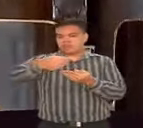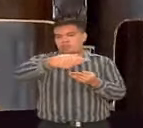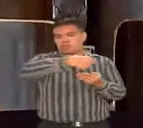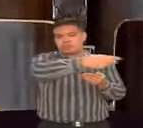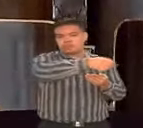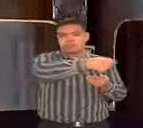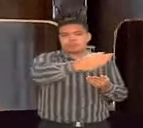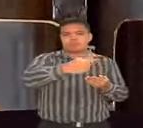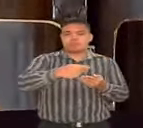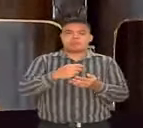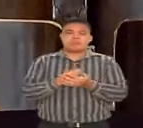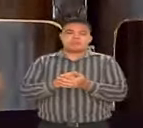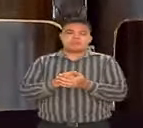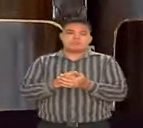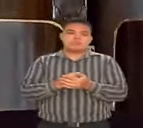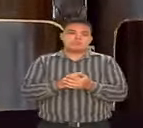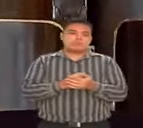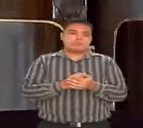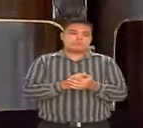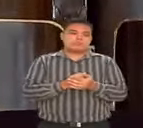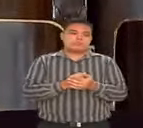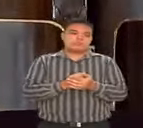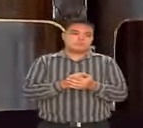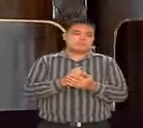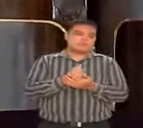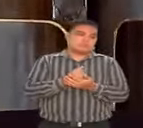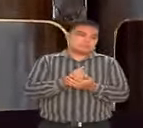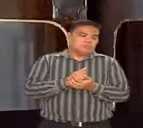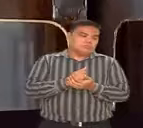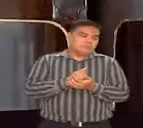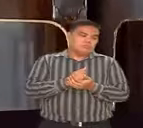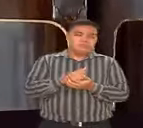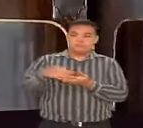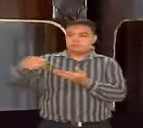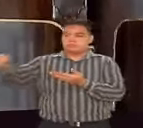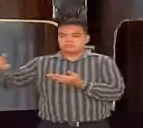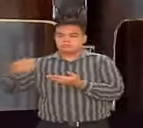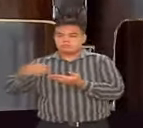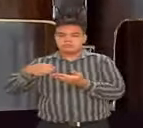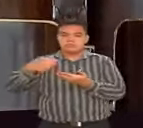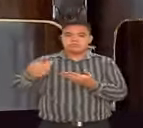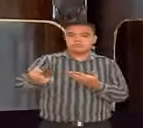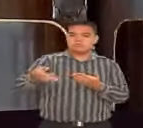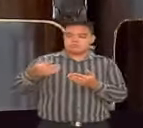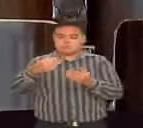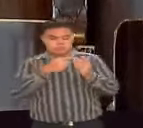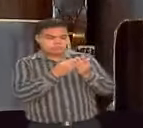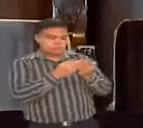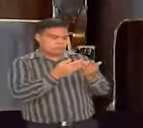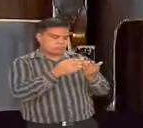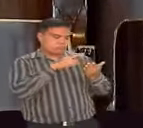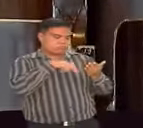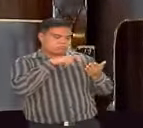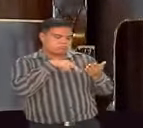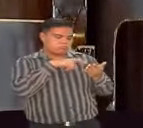kayo. Kay nga naman, kao, hatag ka. Basa sila, kumubasa